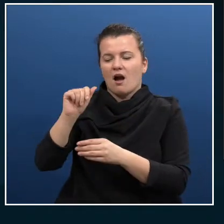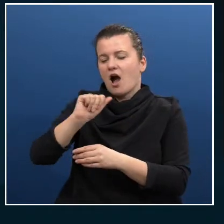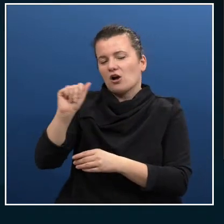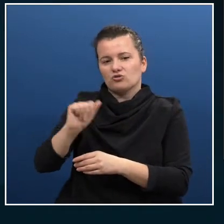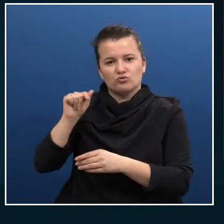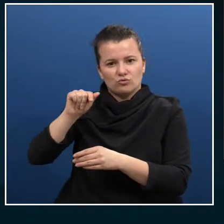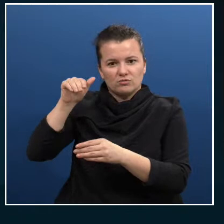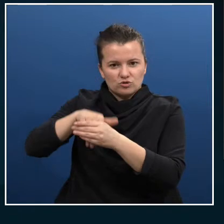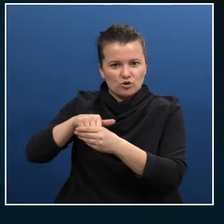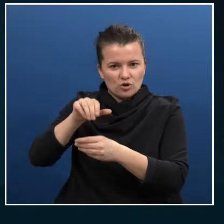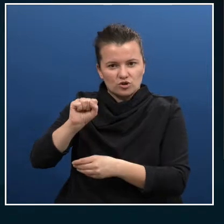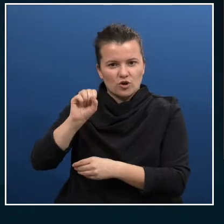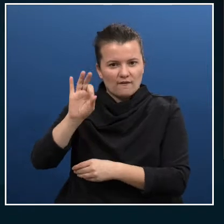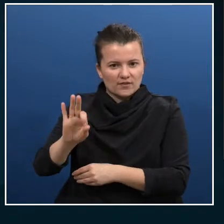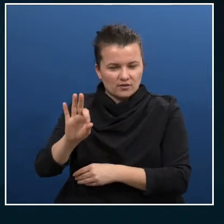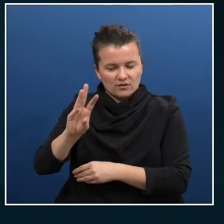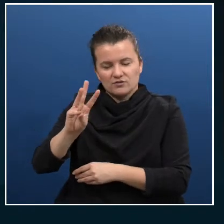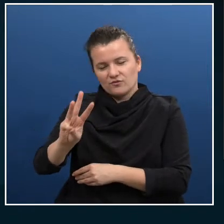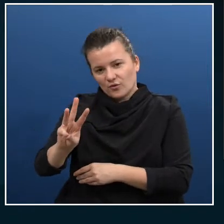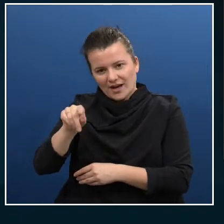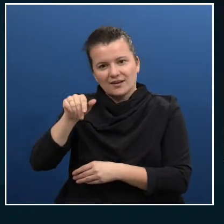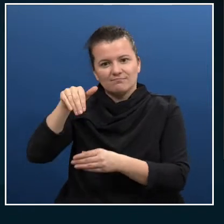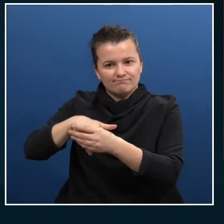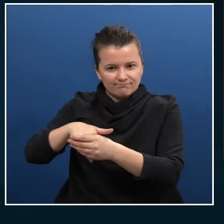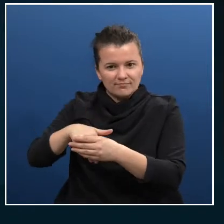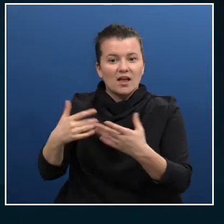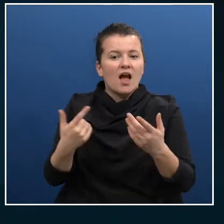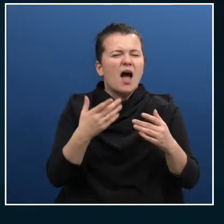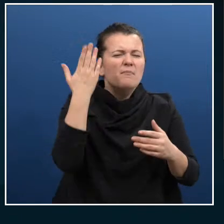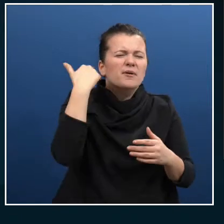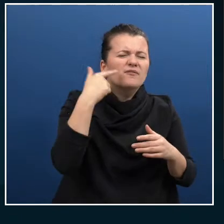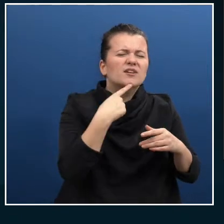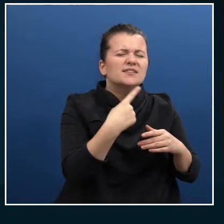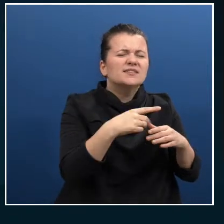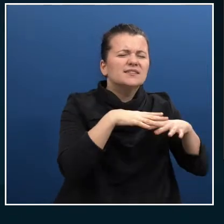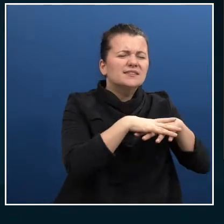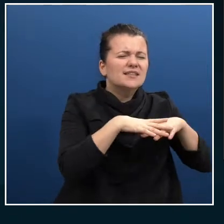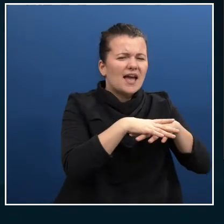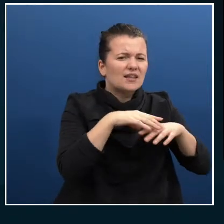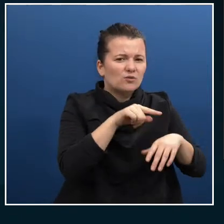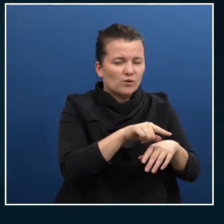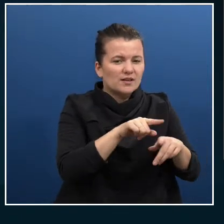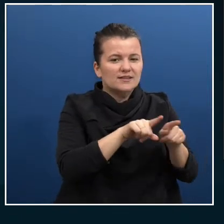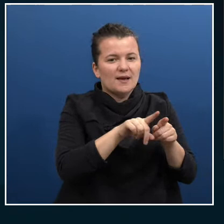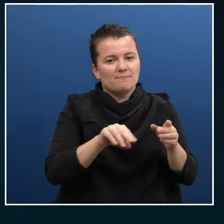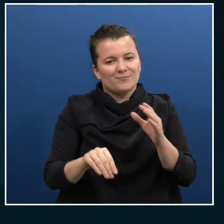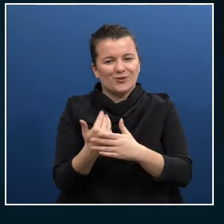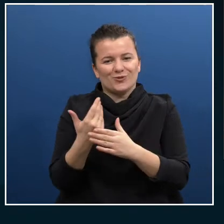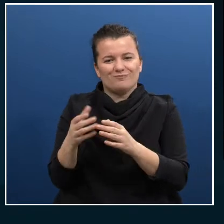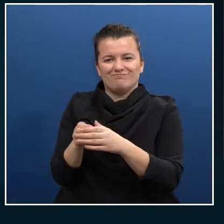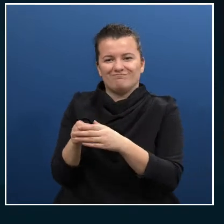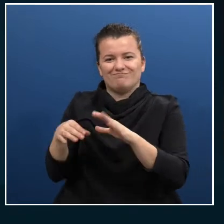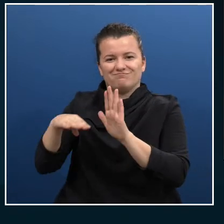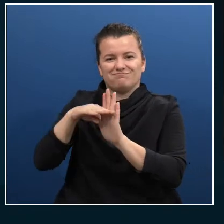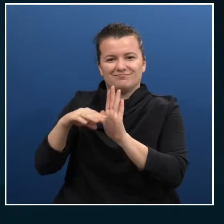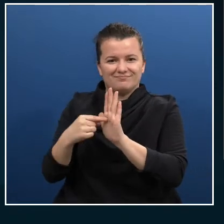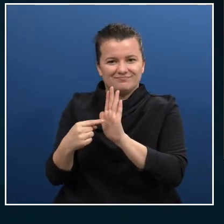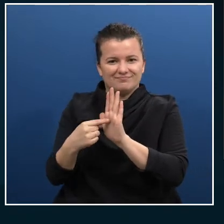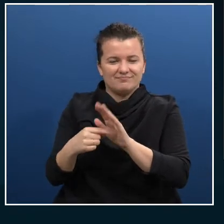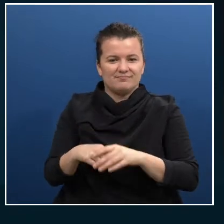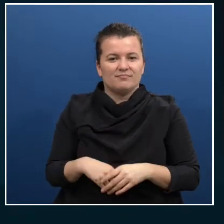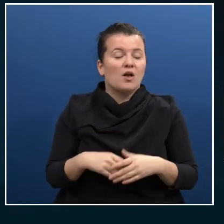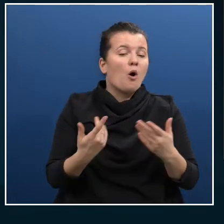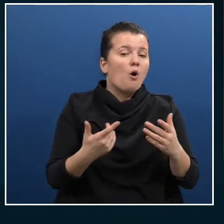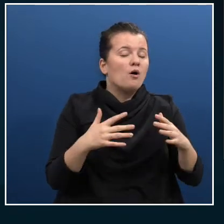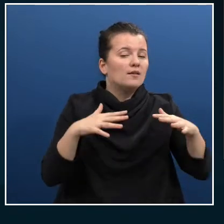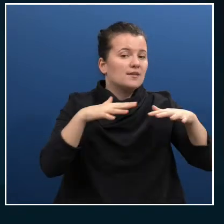have my networking that we saw in an example before. So a VNet has been created here with a couple of subnets for my production